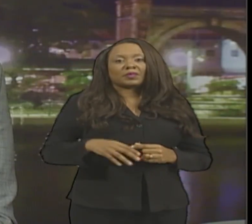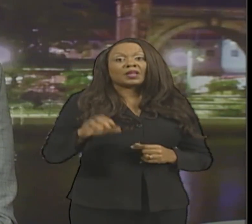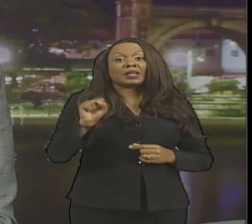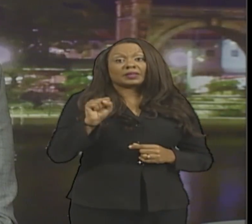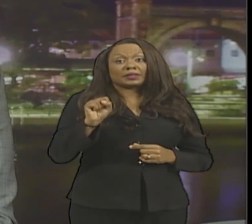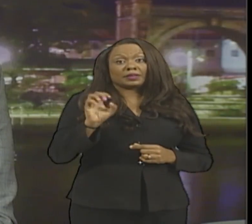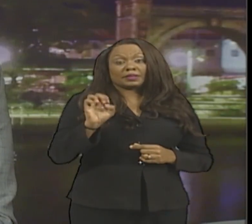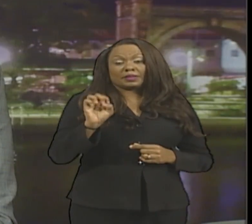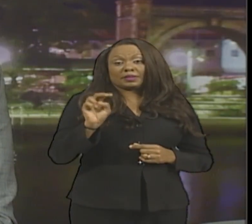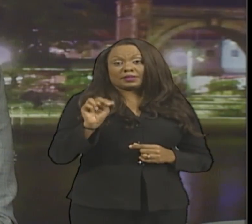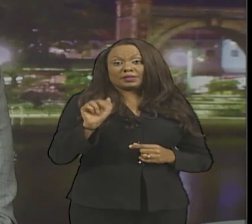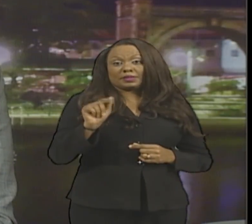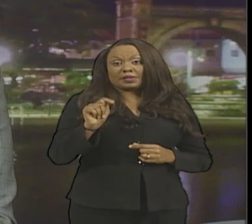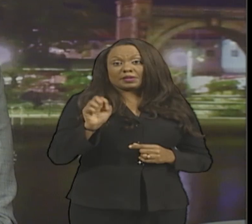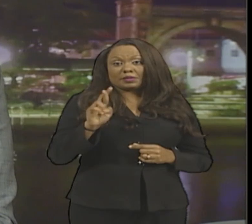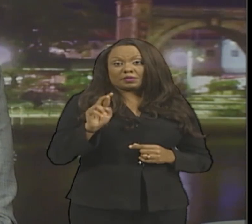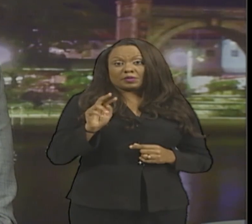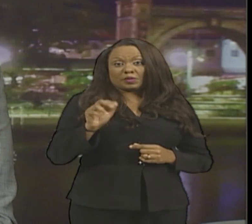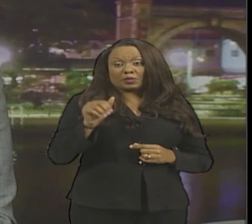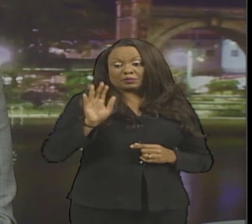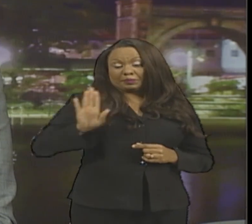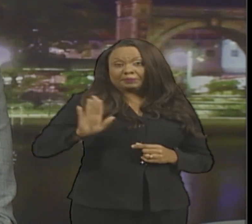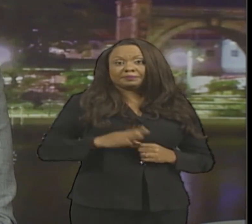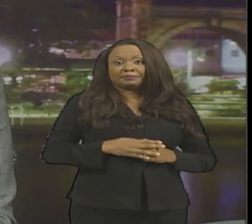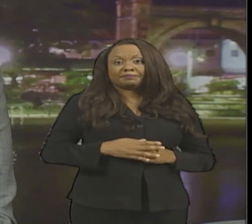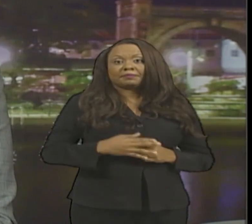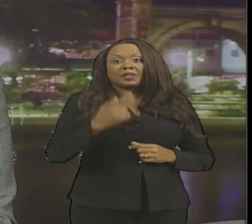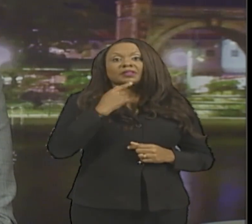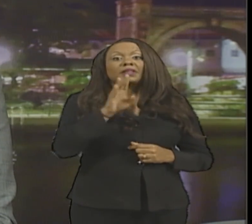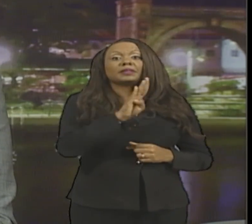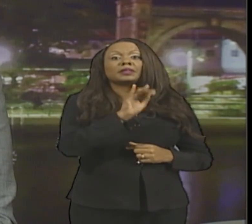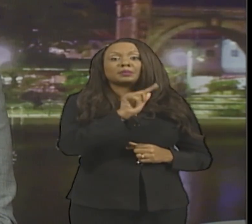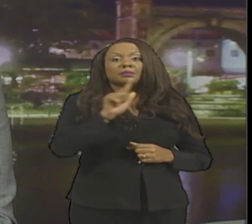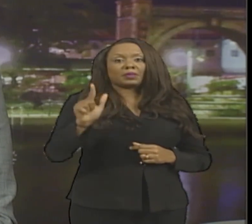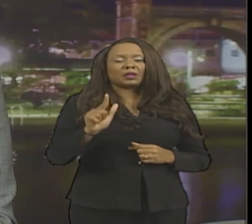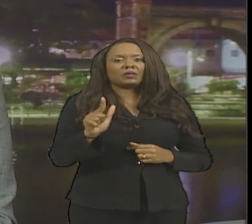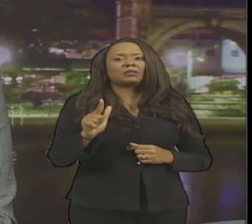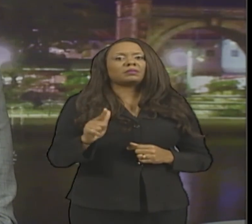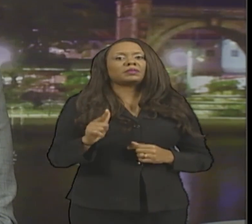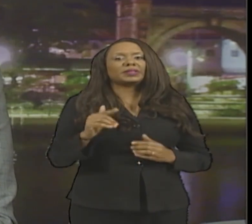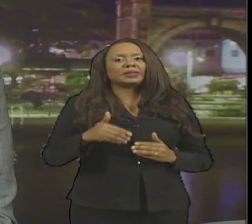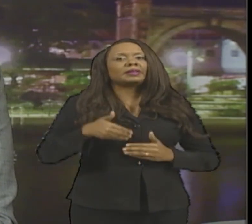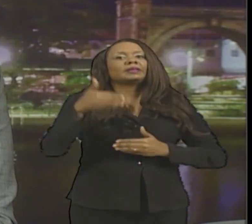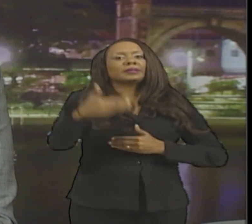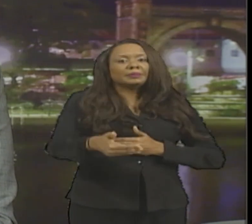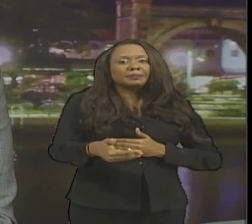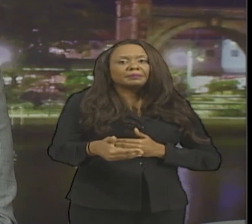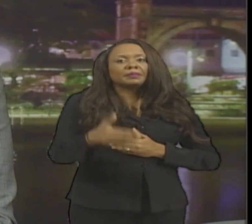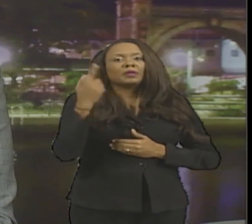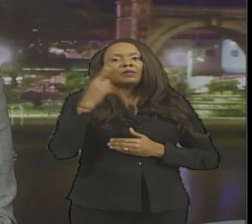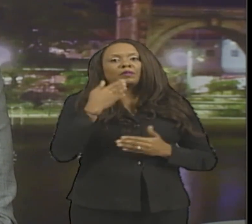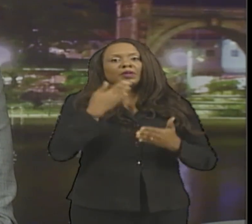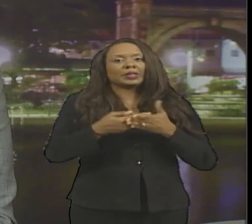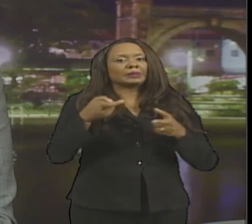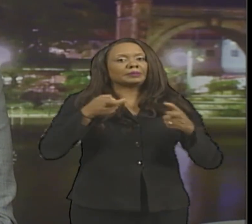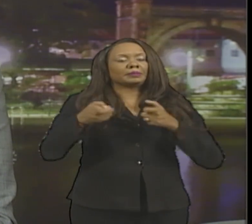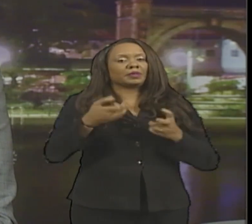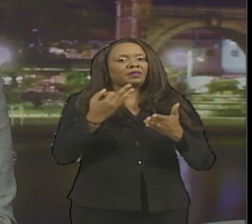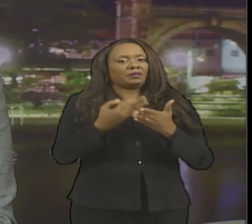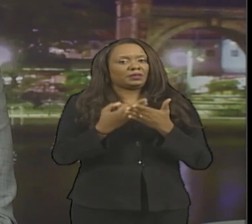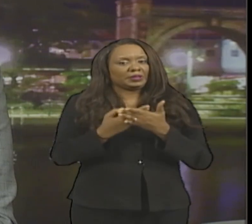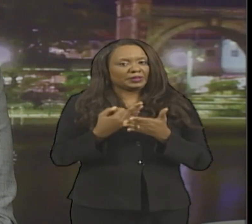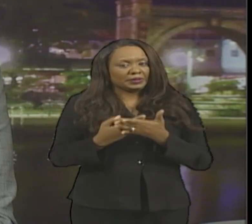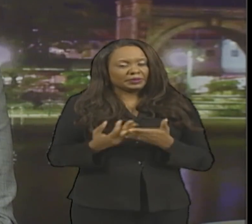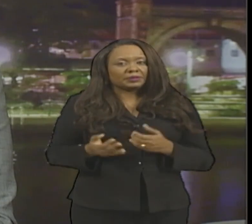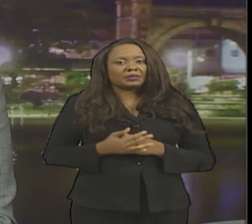Senator McConney says the bill is a bold next step in prudent financial management and shows government's commitment to unprecedented